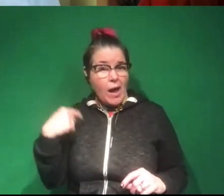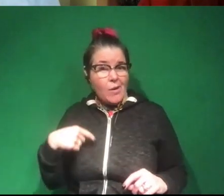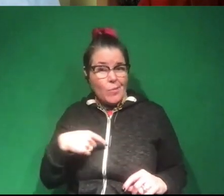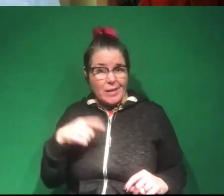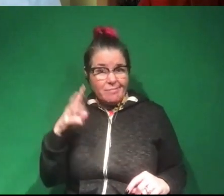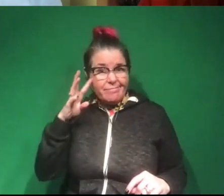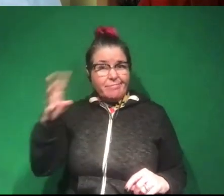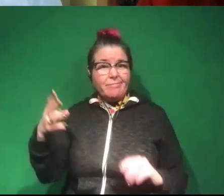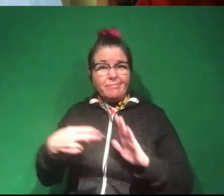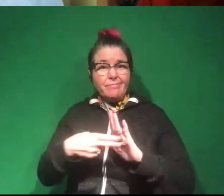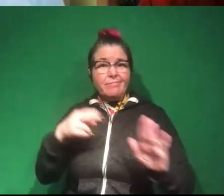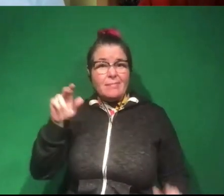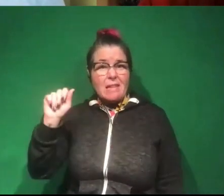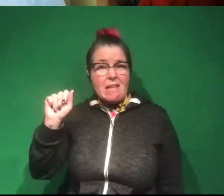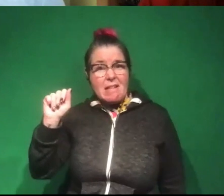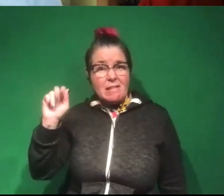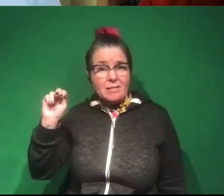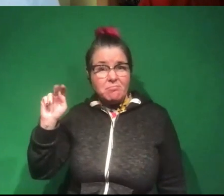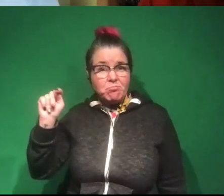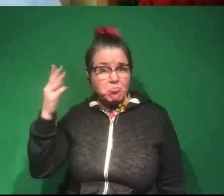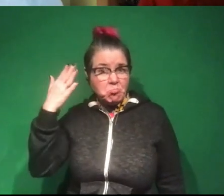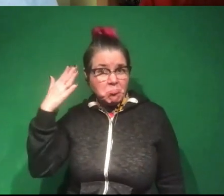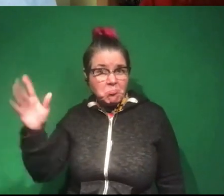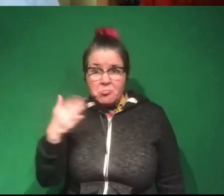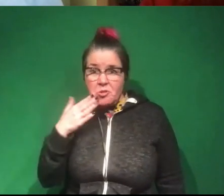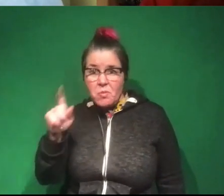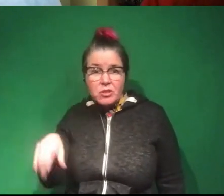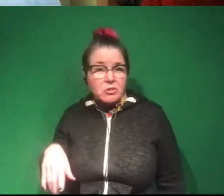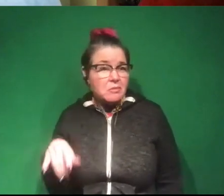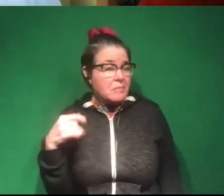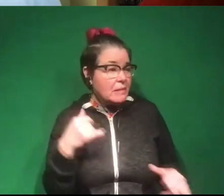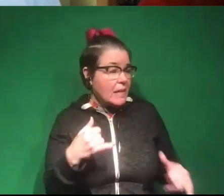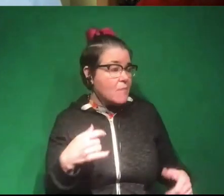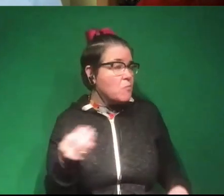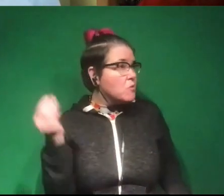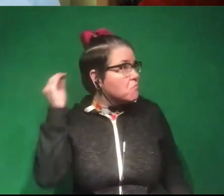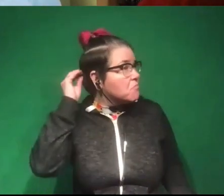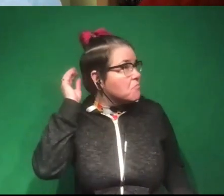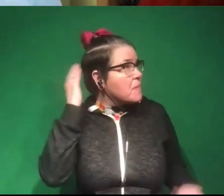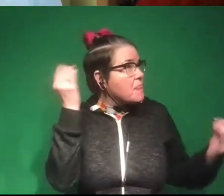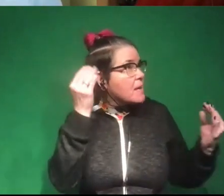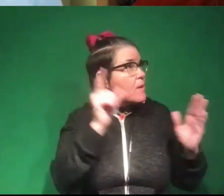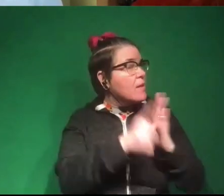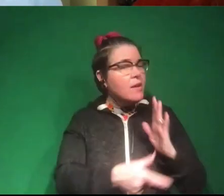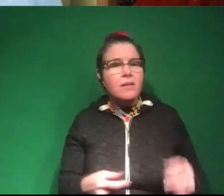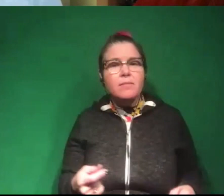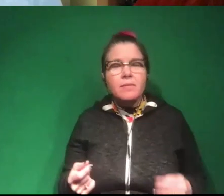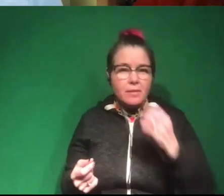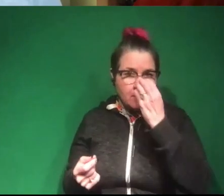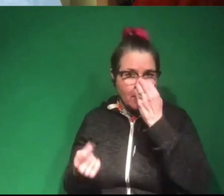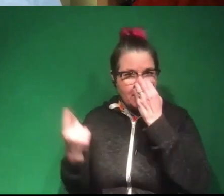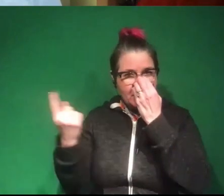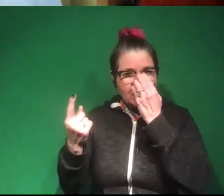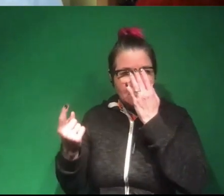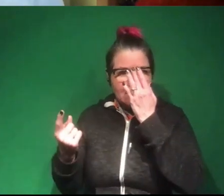the term ant. That's a good question. All right. Well, we'll just put that in our back pocket. There's probably some dyed-in-the-wool ant biologists who'd be like,